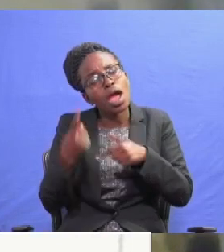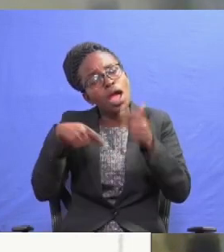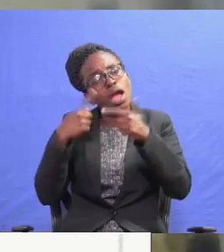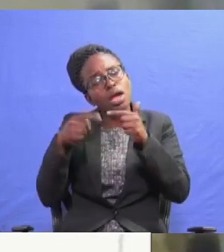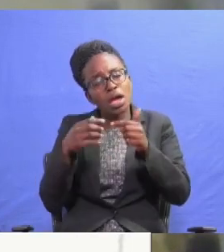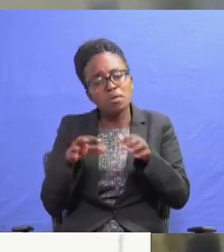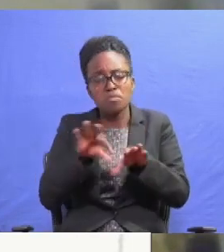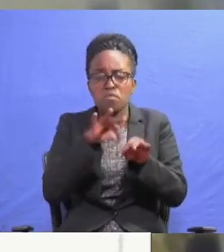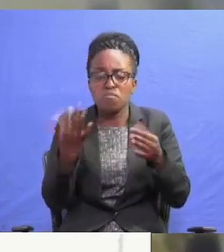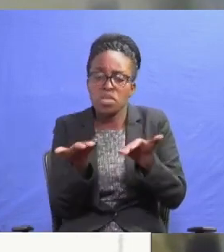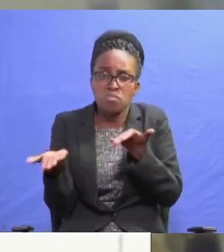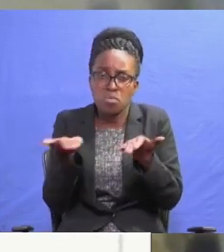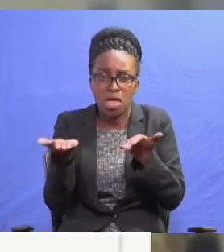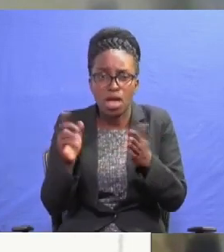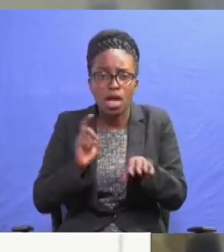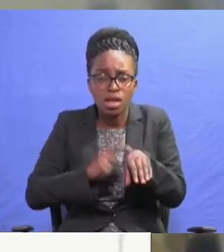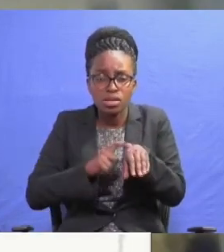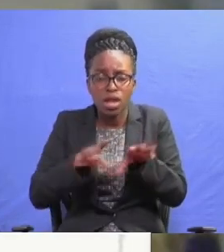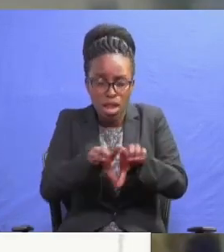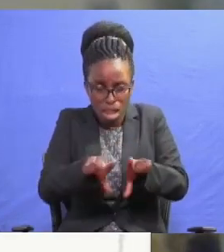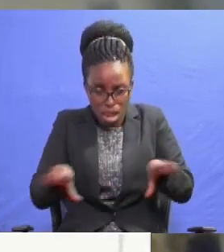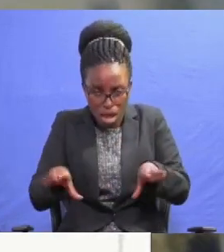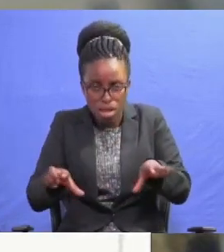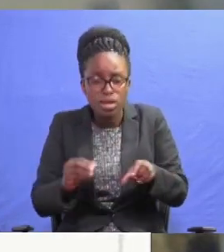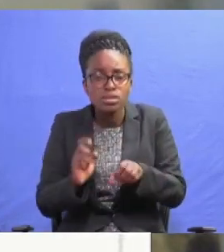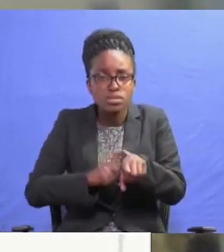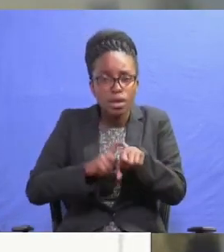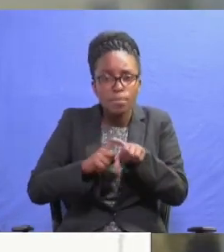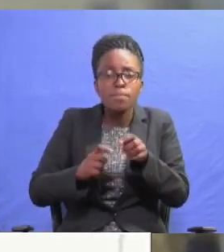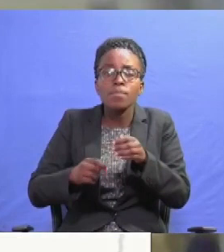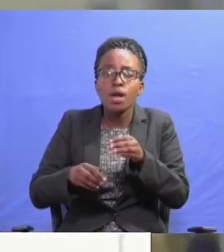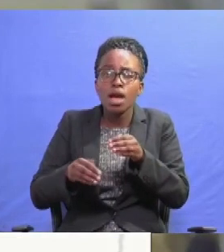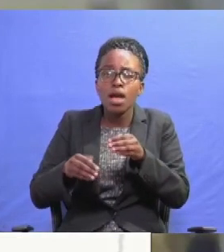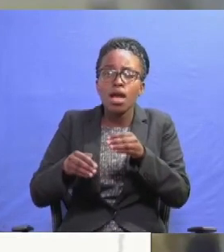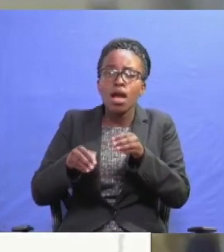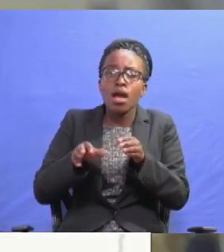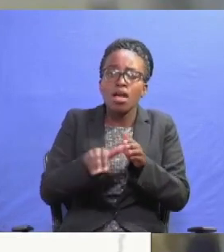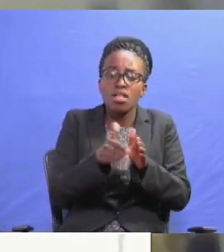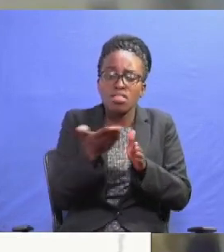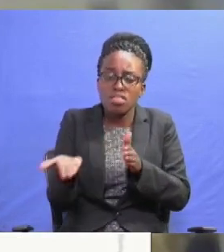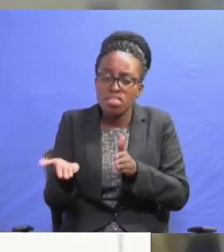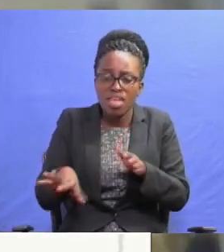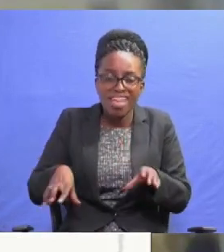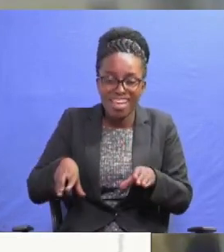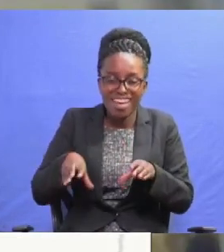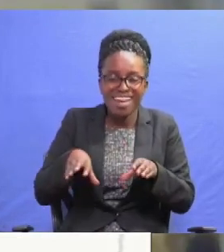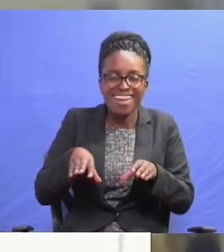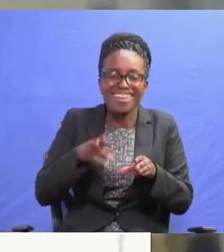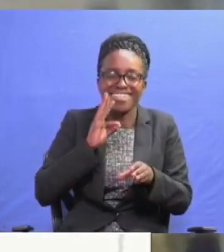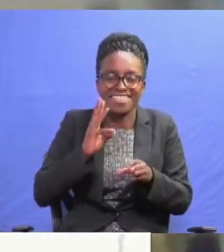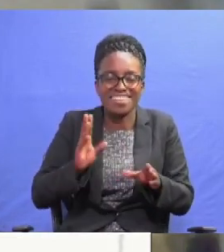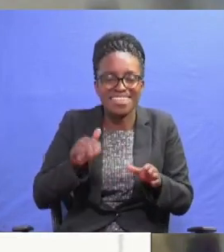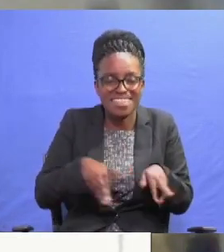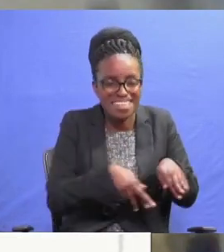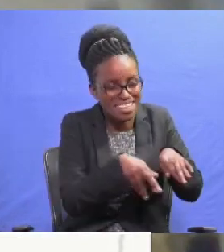a floodplain? Will it find you on the pathway of a river or a flowing channel? And some